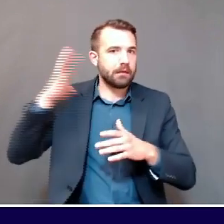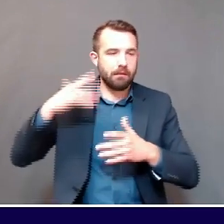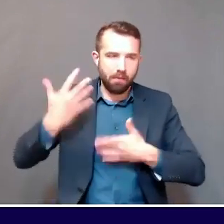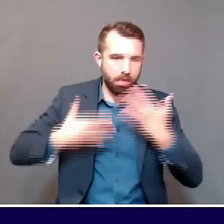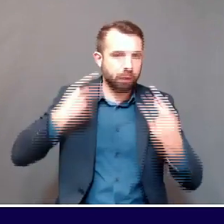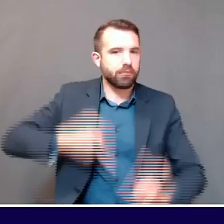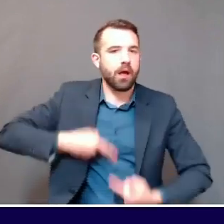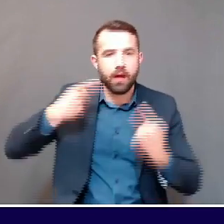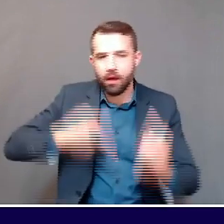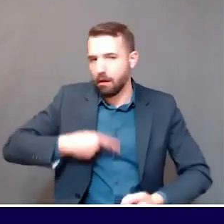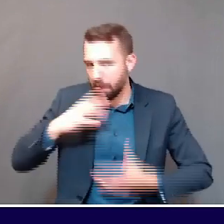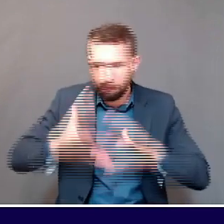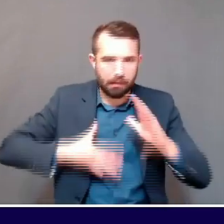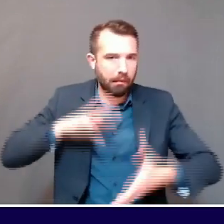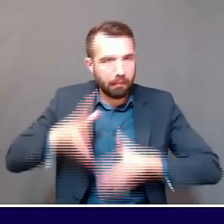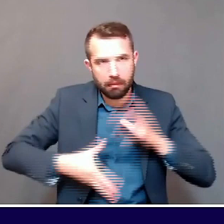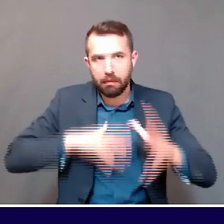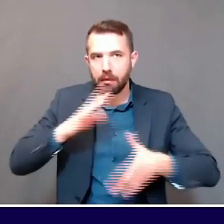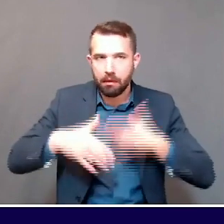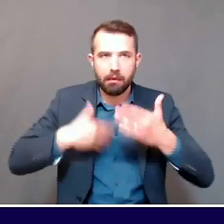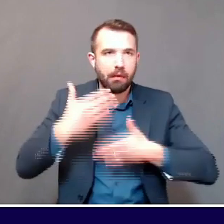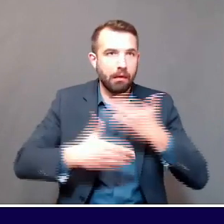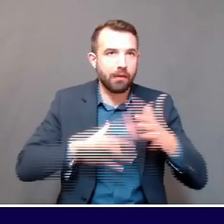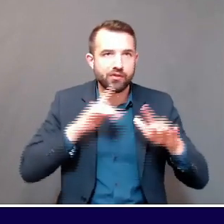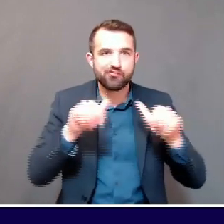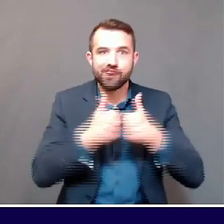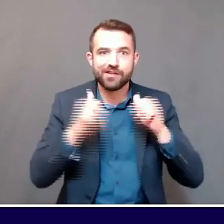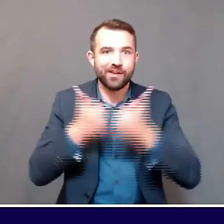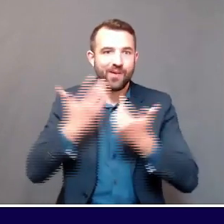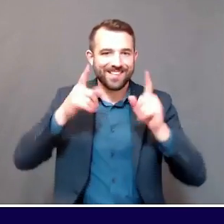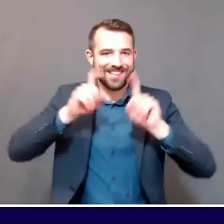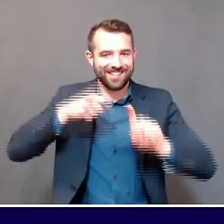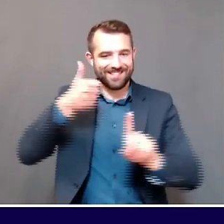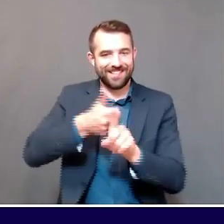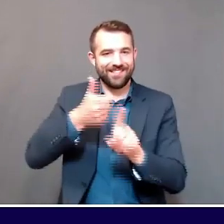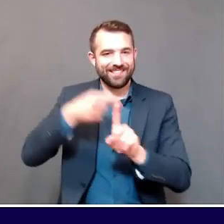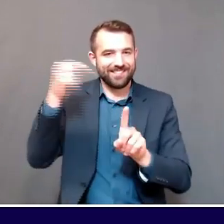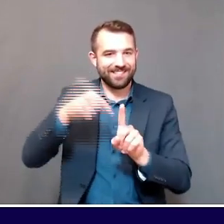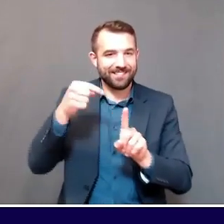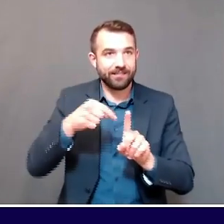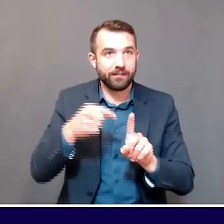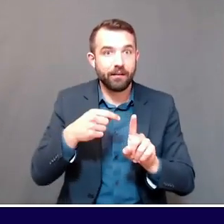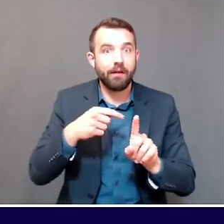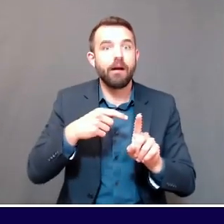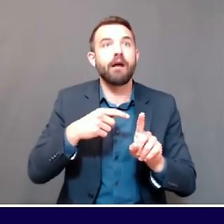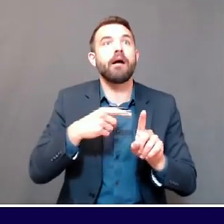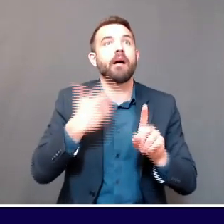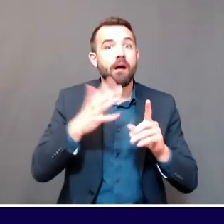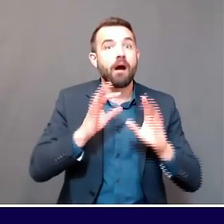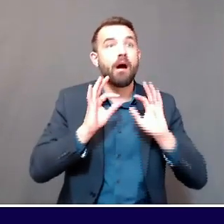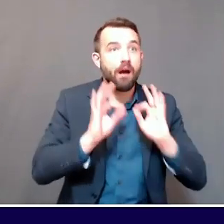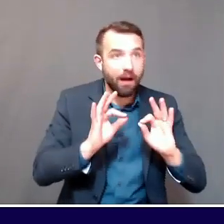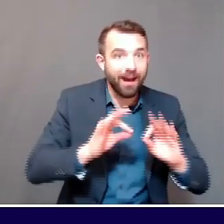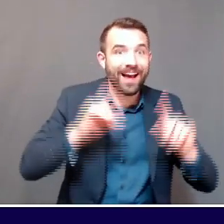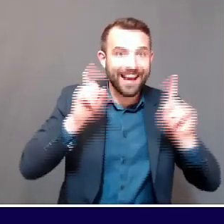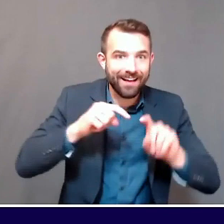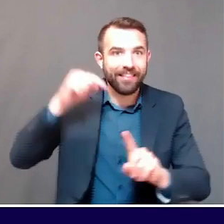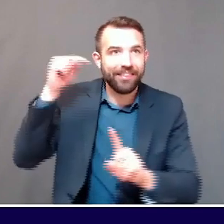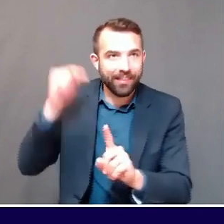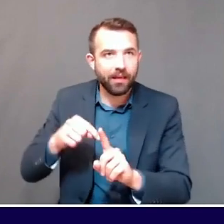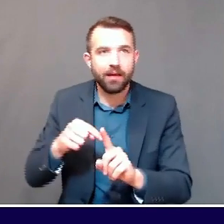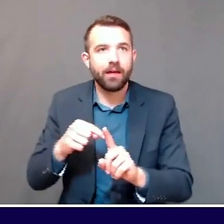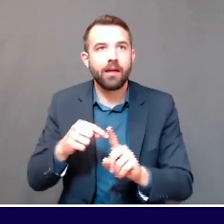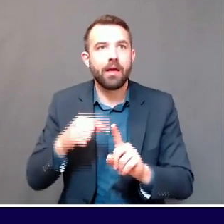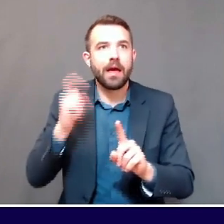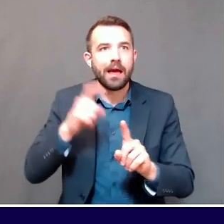scientific challenges they had with the test, and then there was difficulty ramping up production. I appreciate that